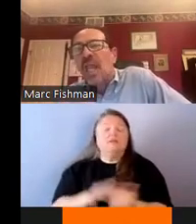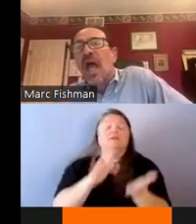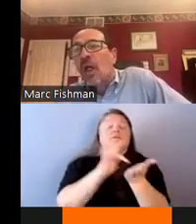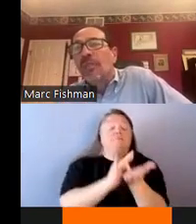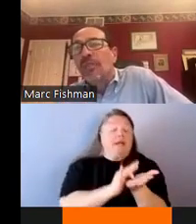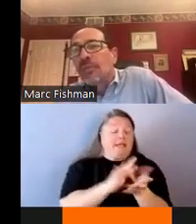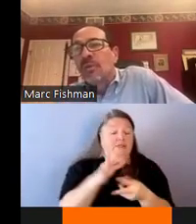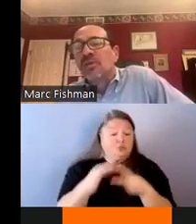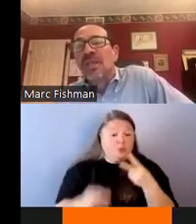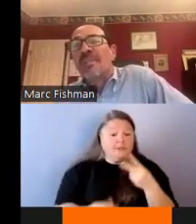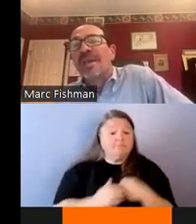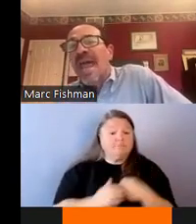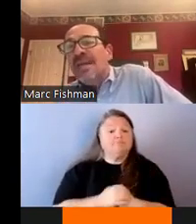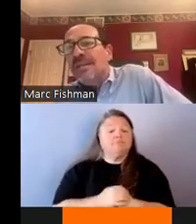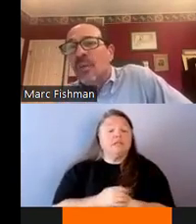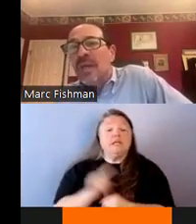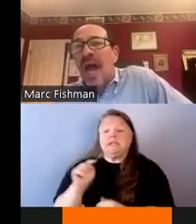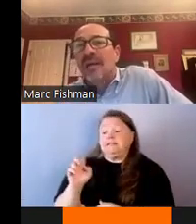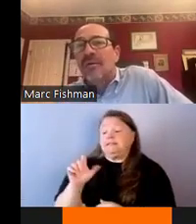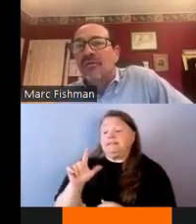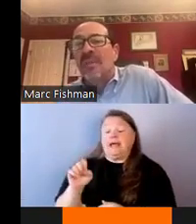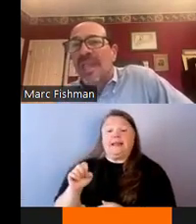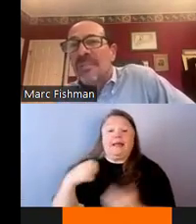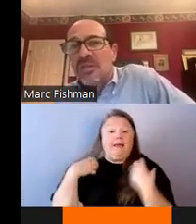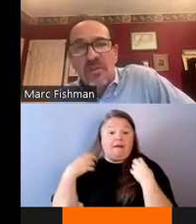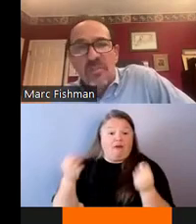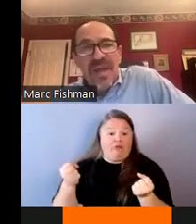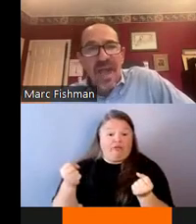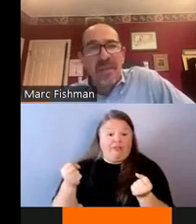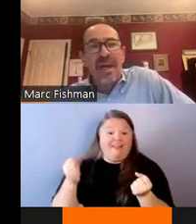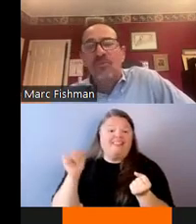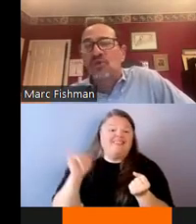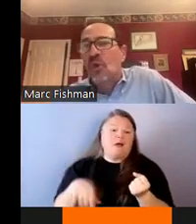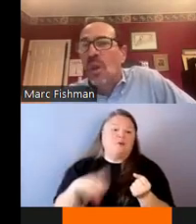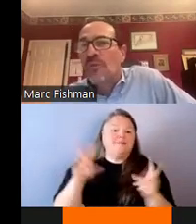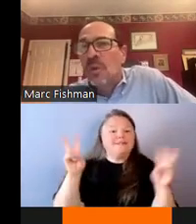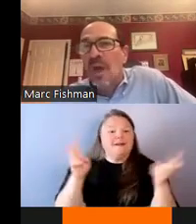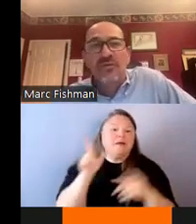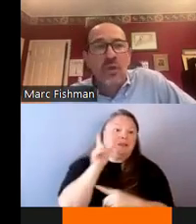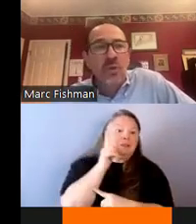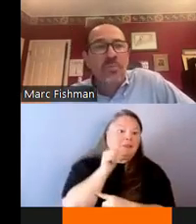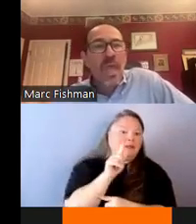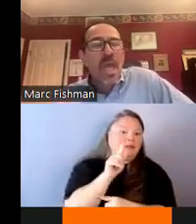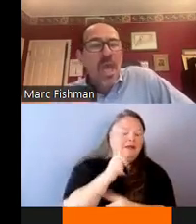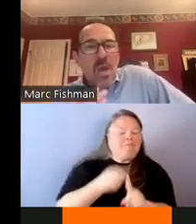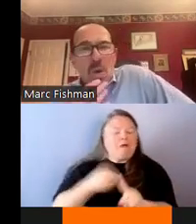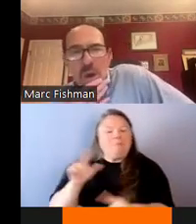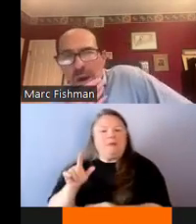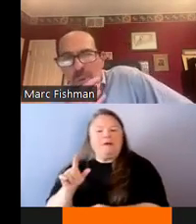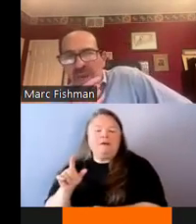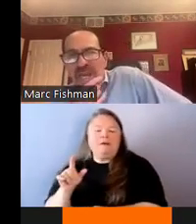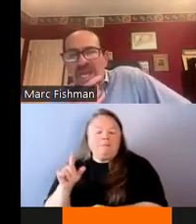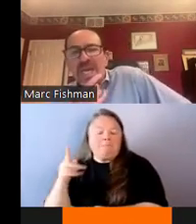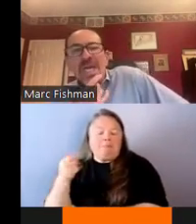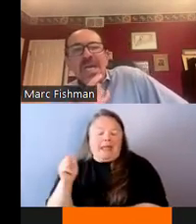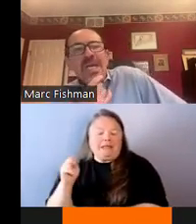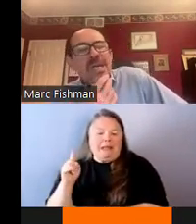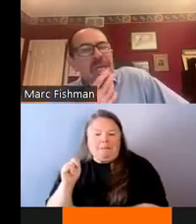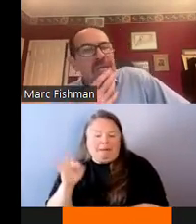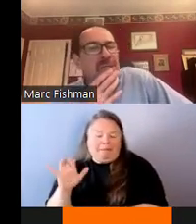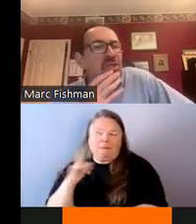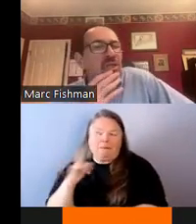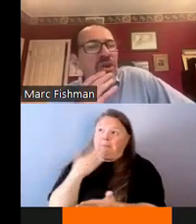obviously. Telehealth was the lemonade that we got from the lemons of the pandemic. I'm sure all of you have too.